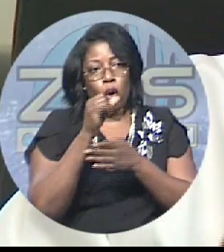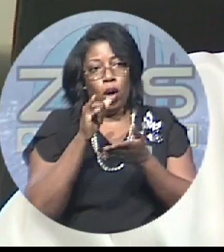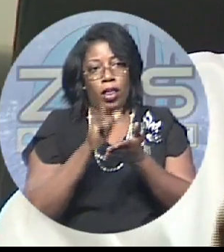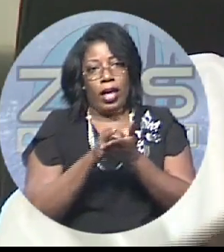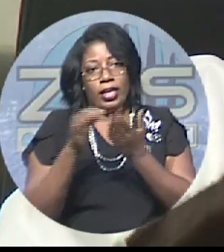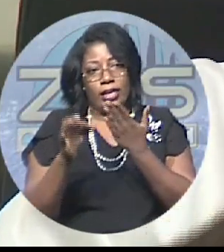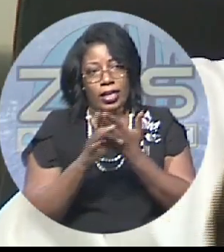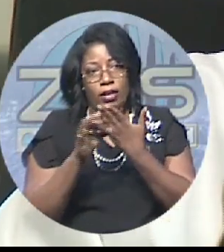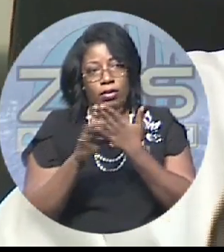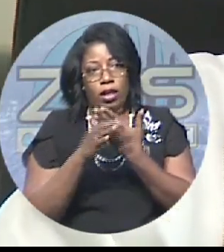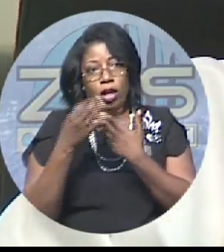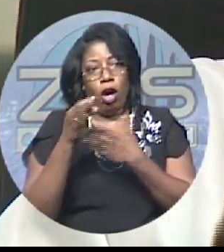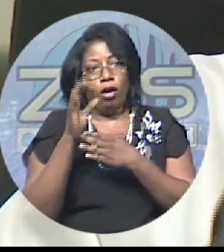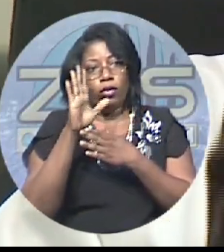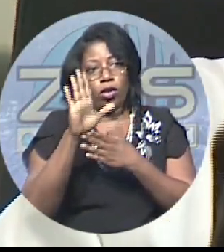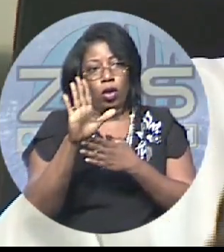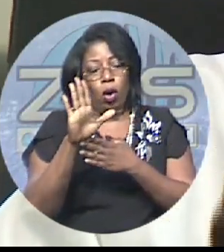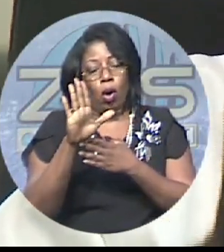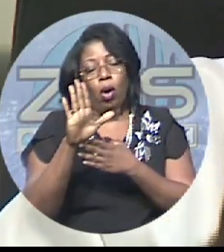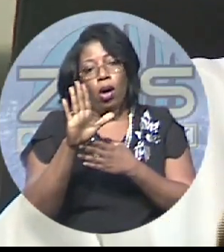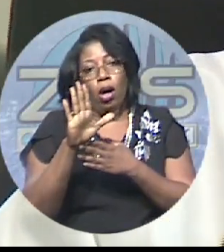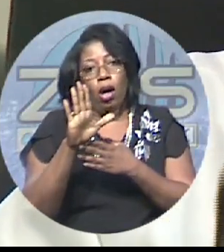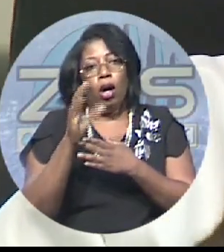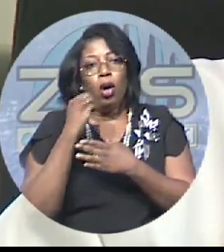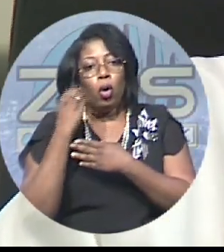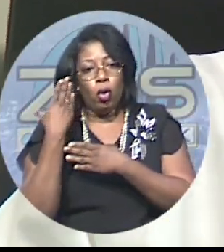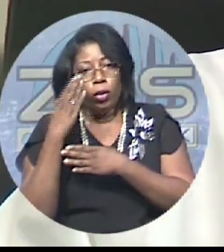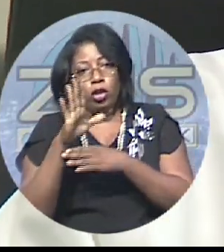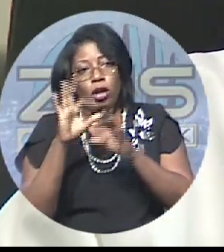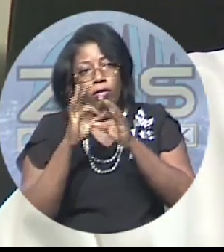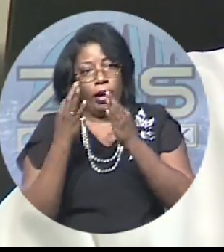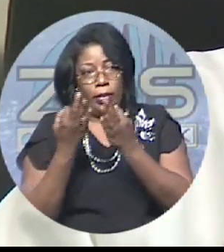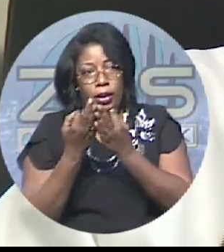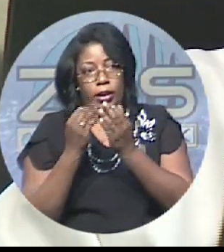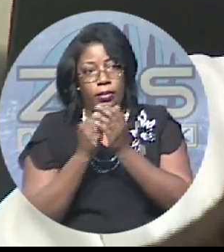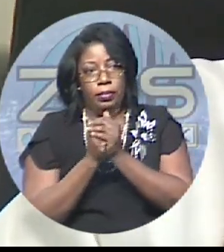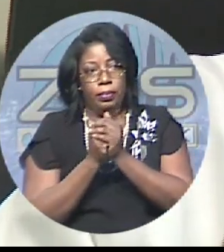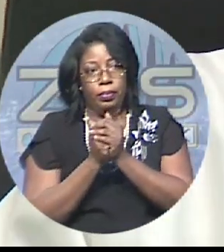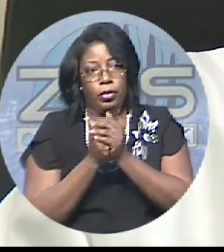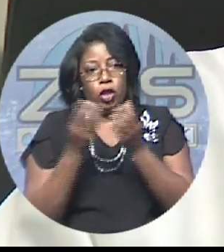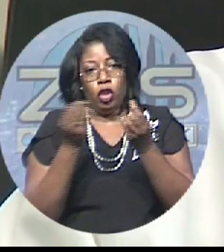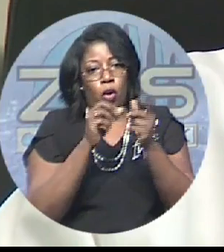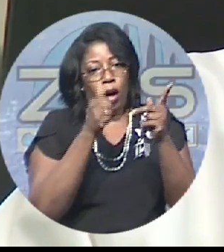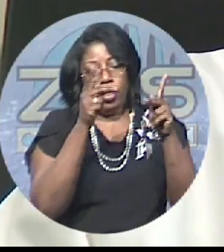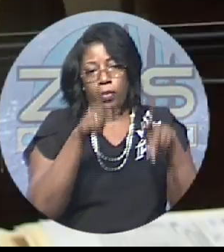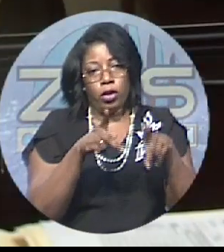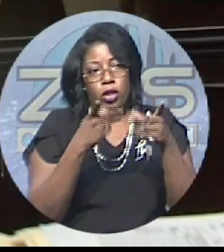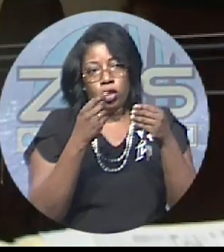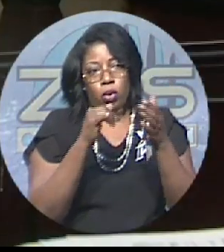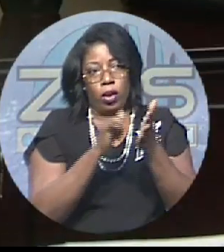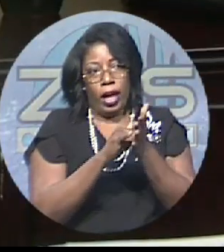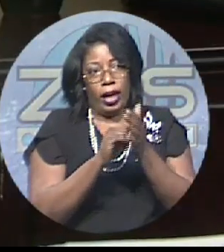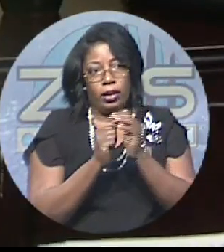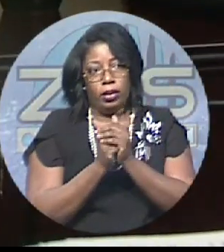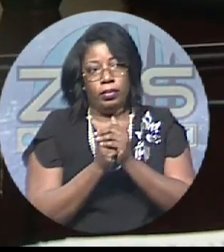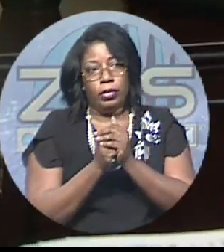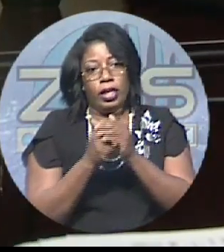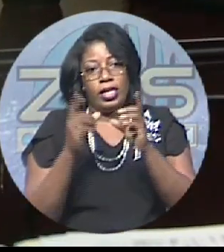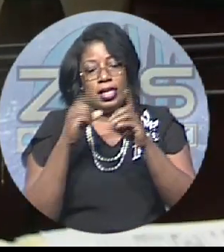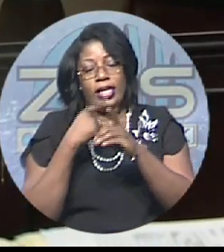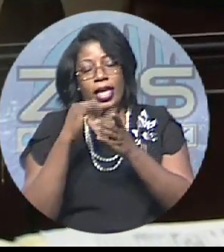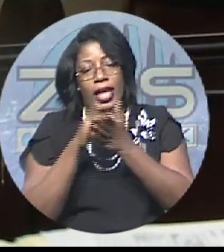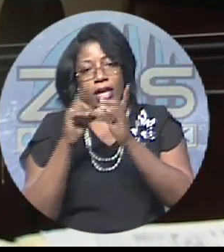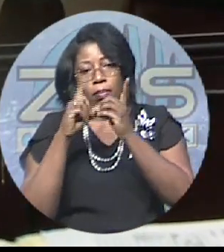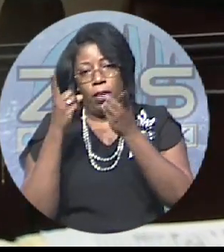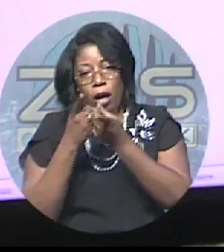the safety of you and your family. No one else can do that. He says the department